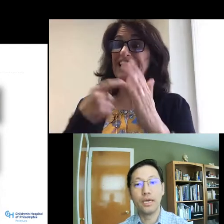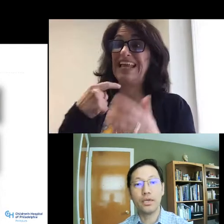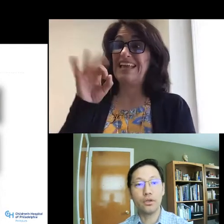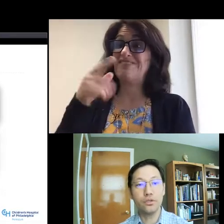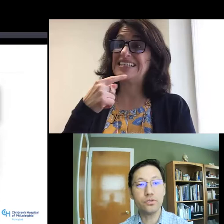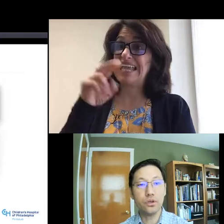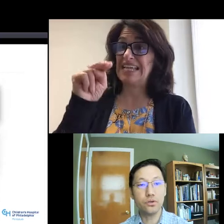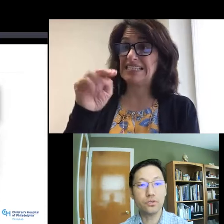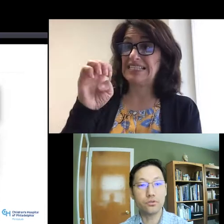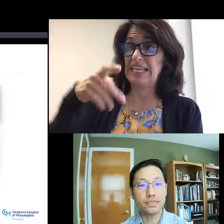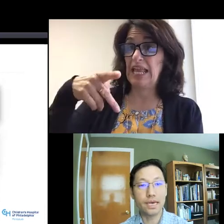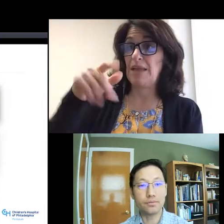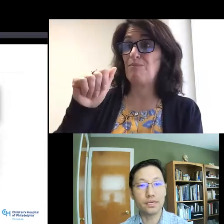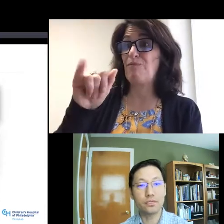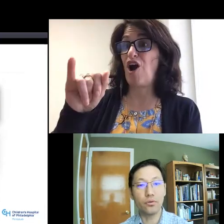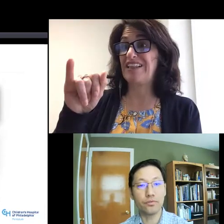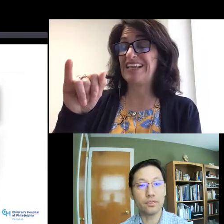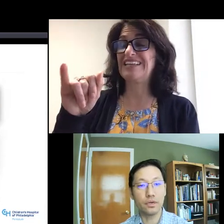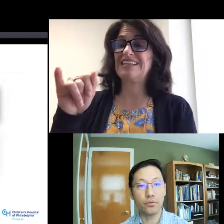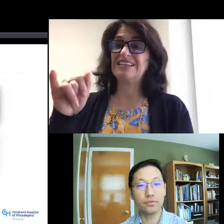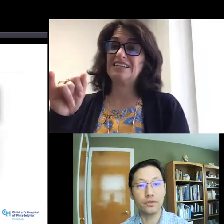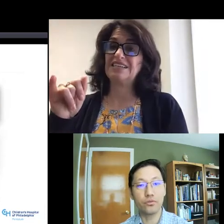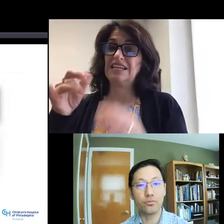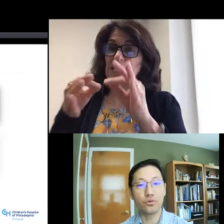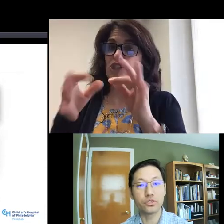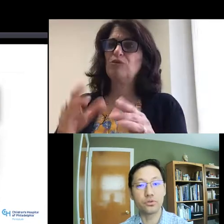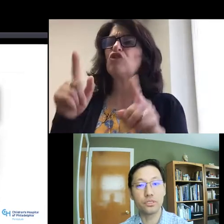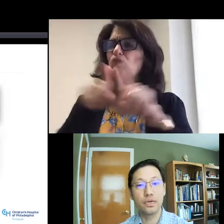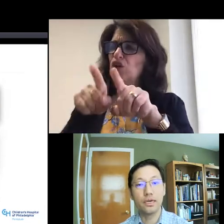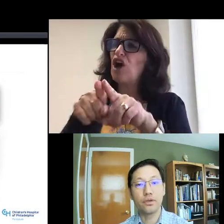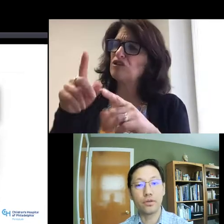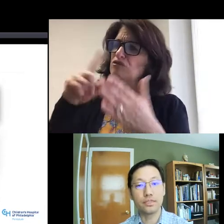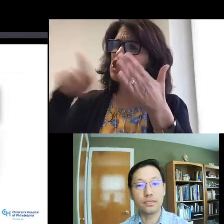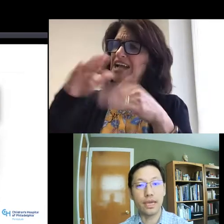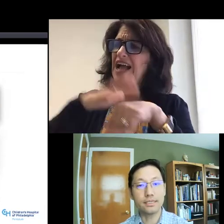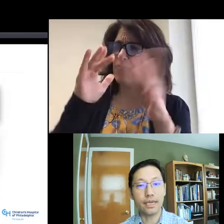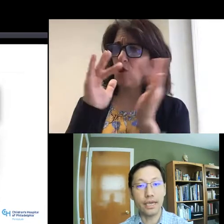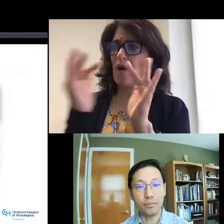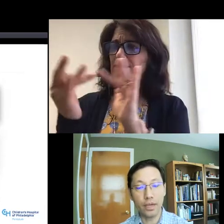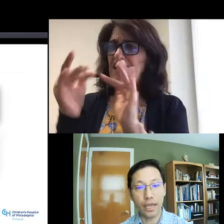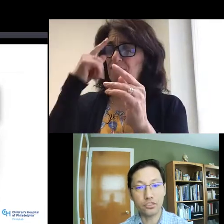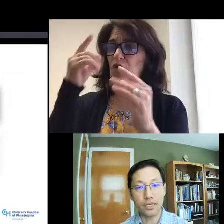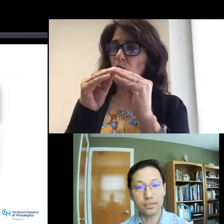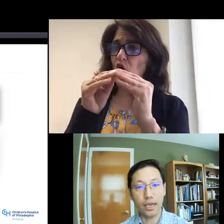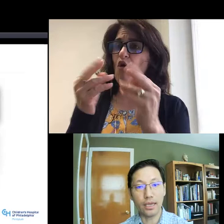interpreter, you can also look through SAMHSA's website for more resources. You can visit